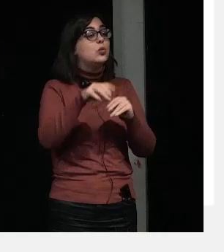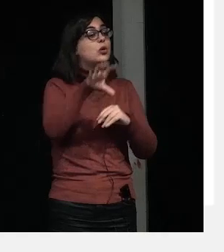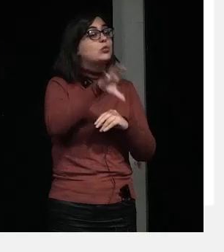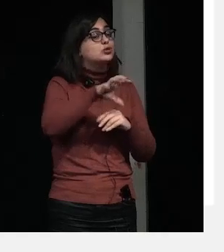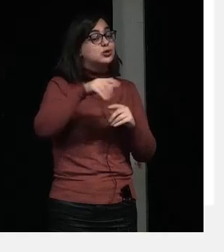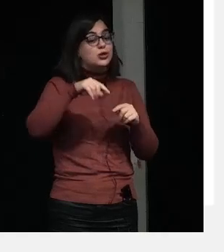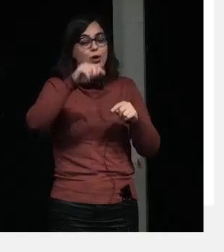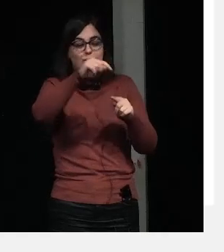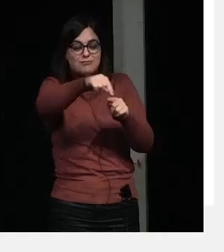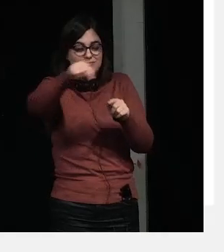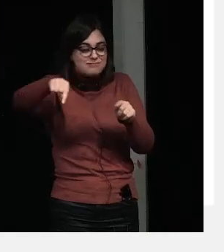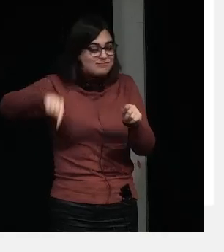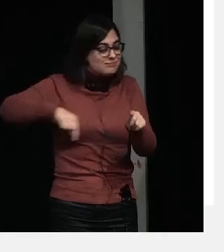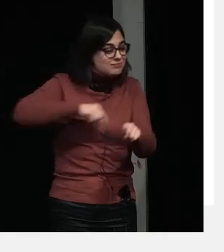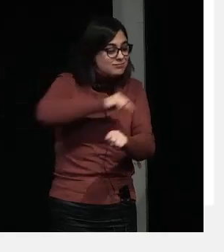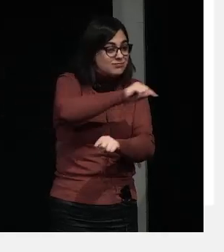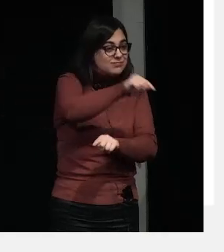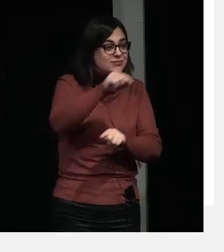people to